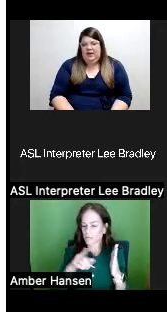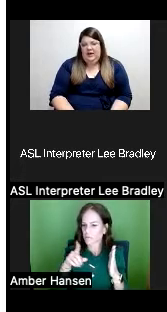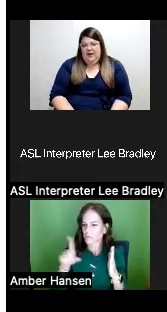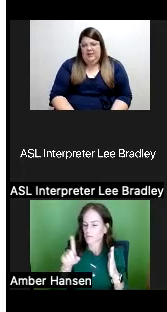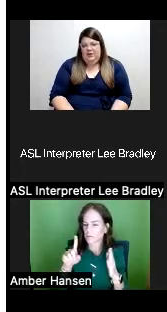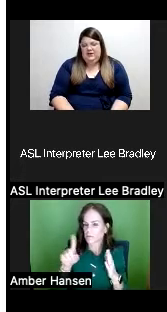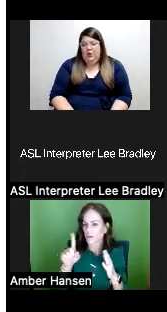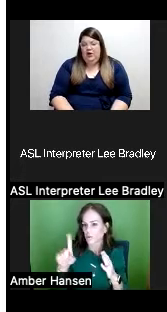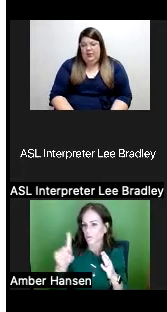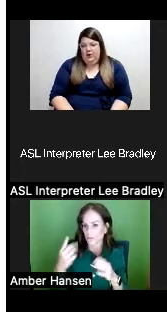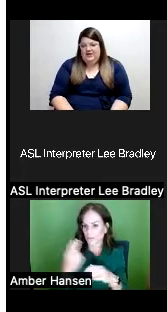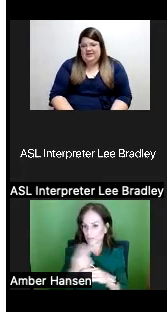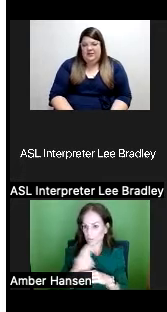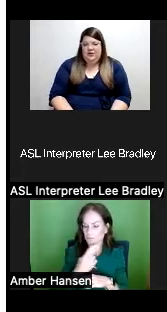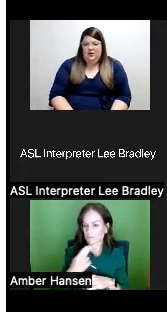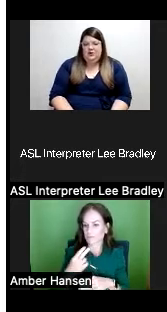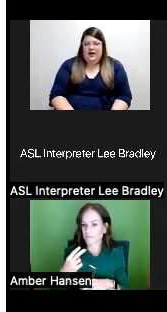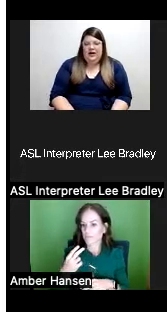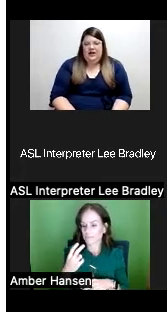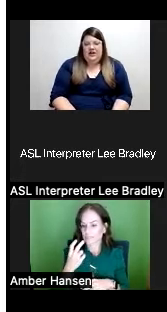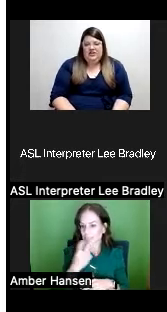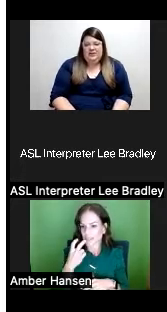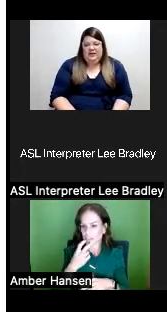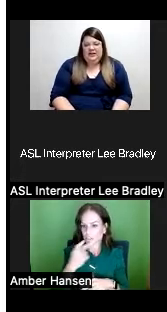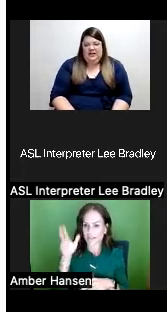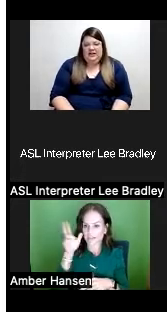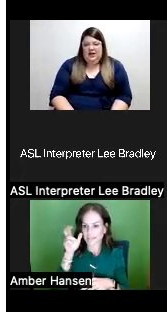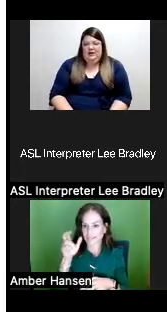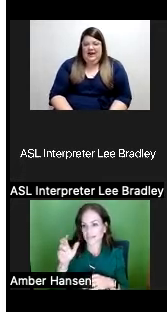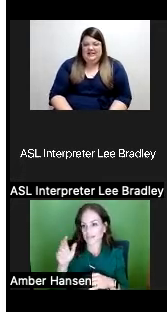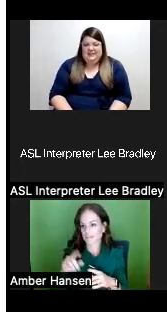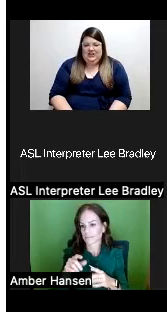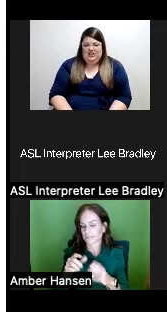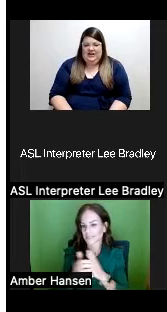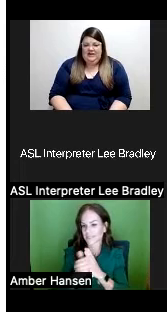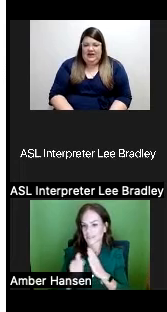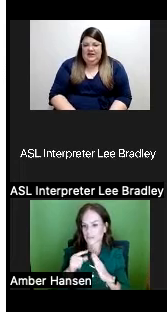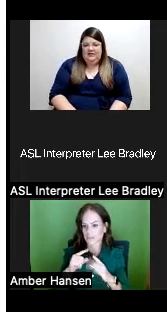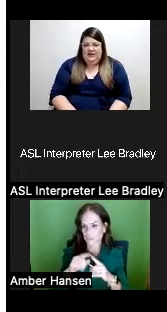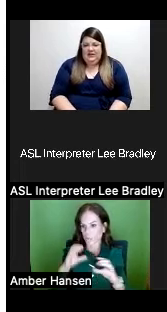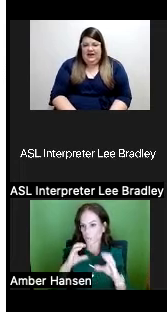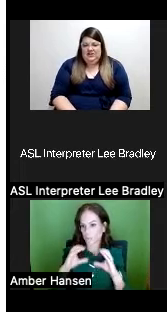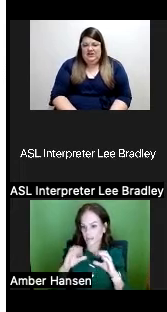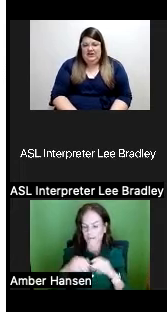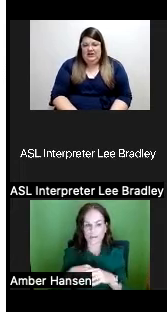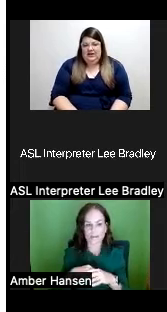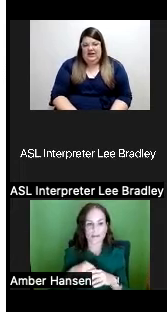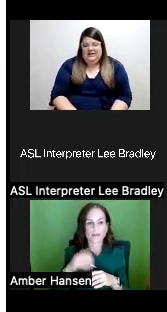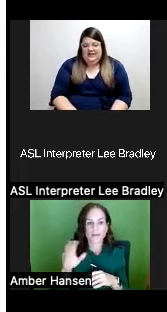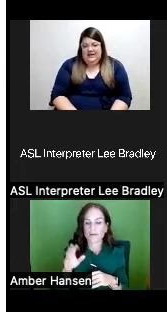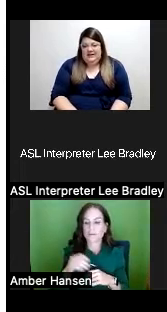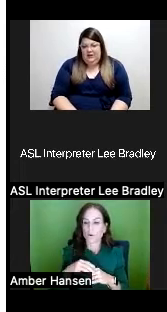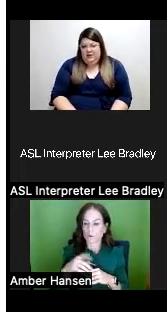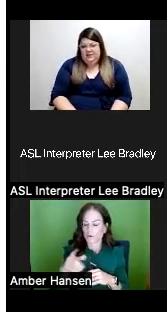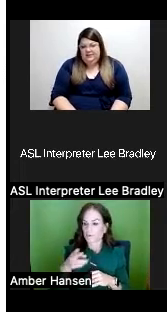up using the oral approach. And that's an approach where you typically rely on speech and hearing for communication